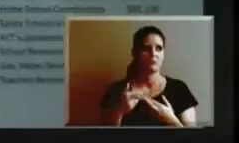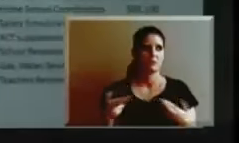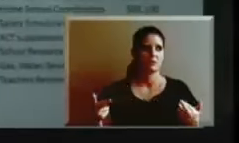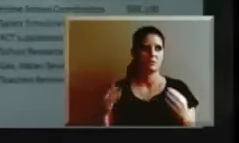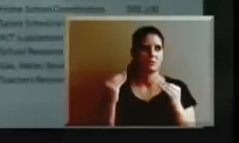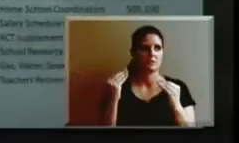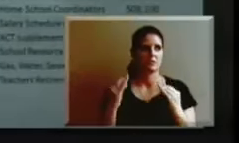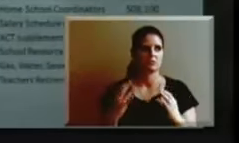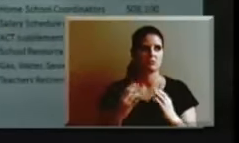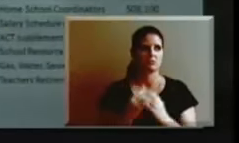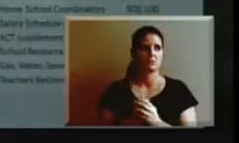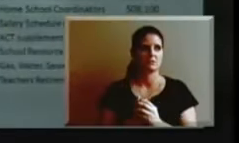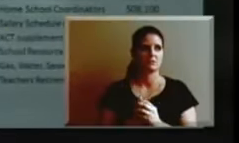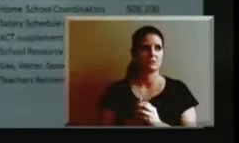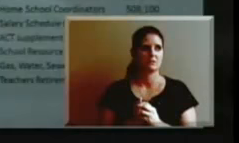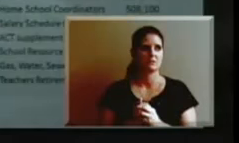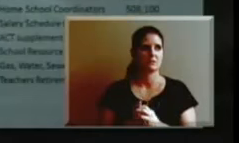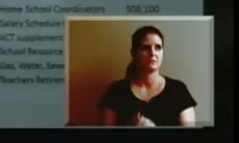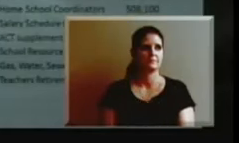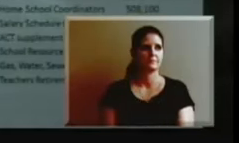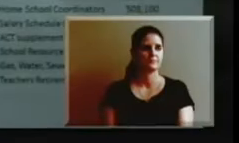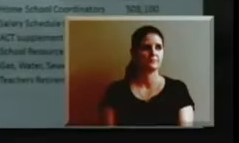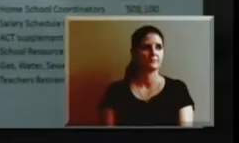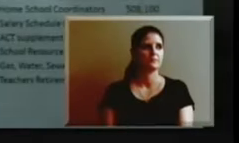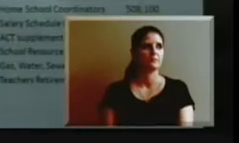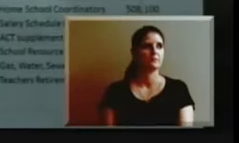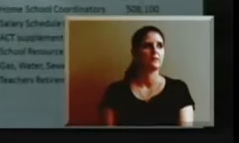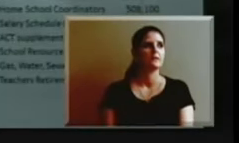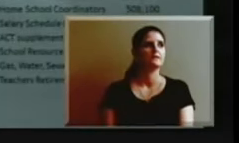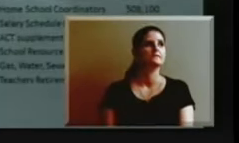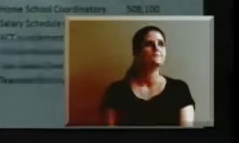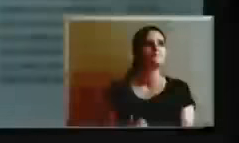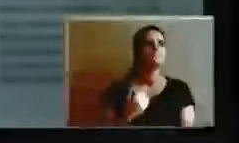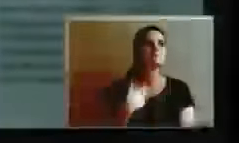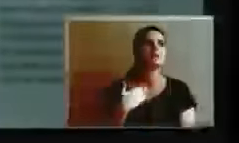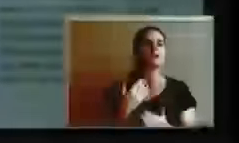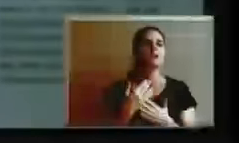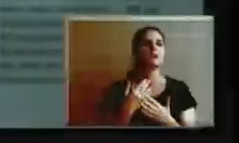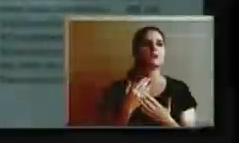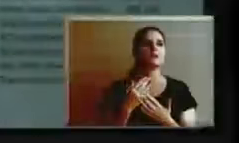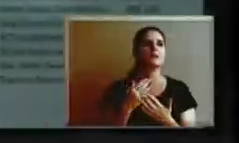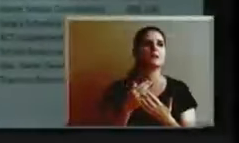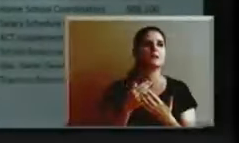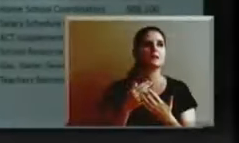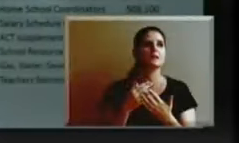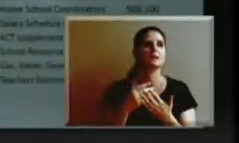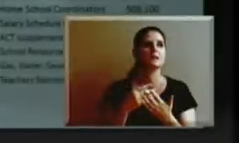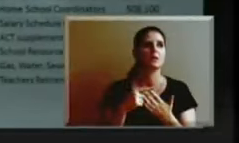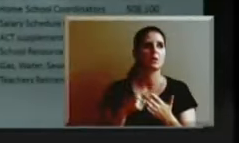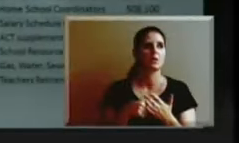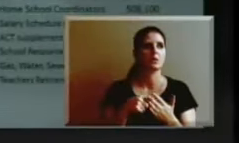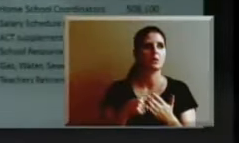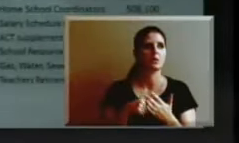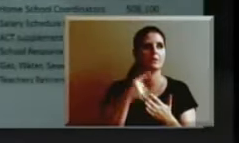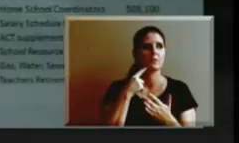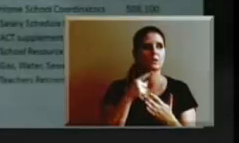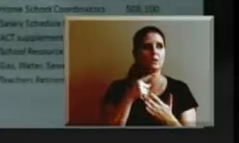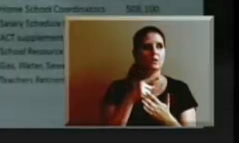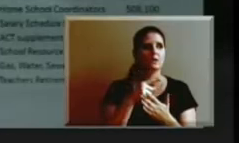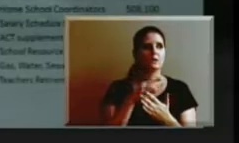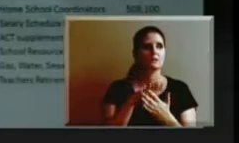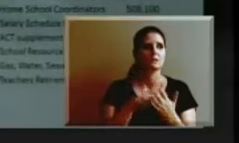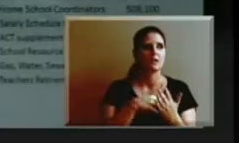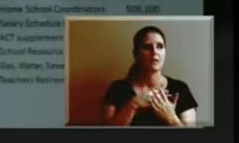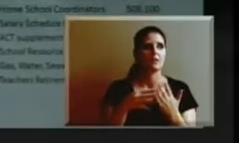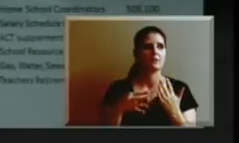schools. Then we had salary schedule obligations that were $10.4 million. We